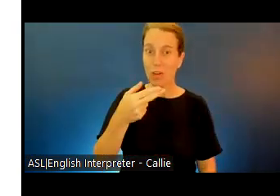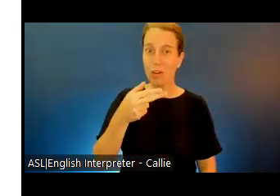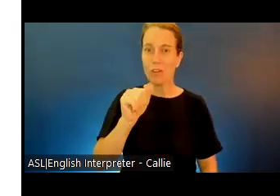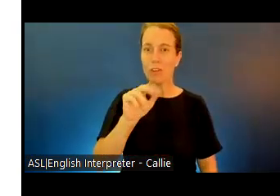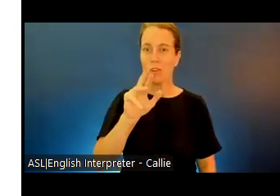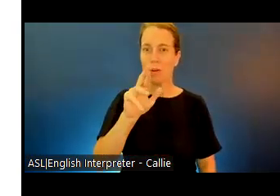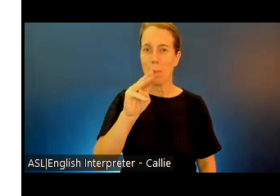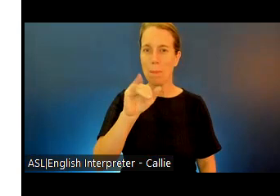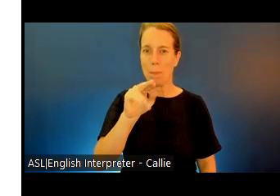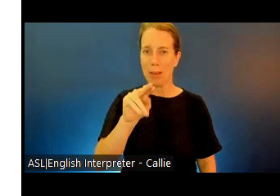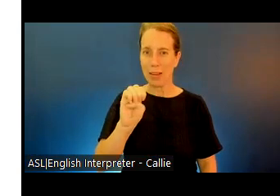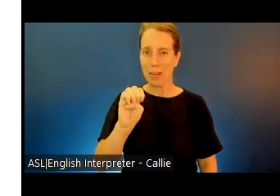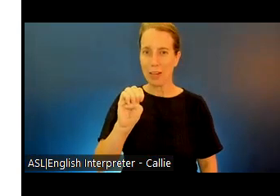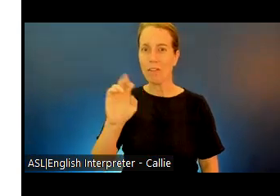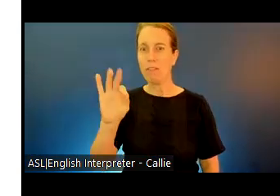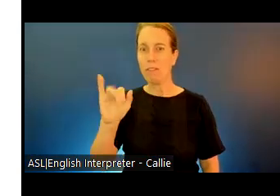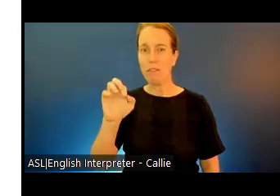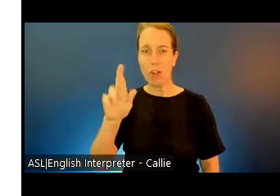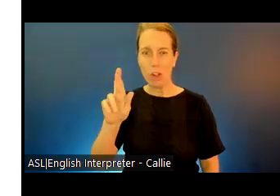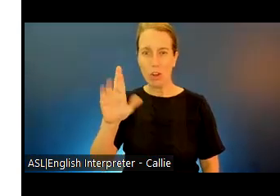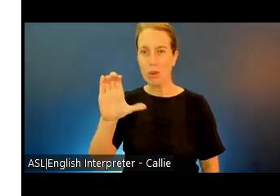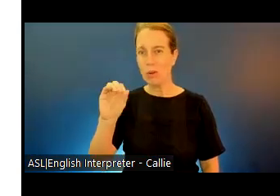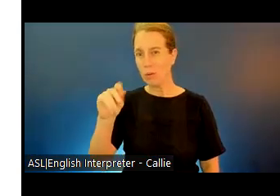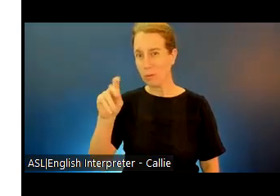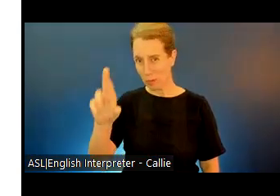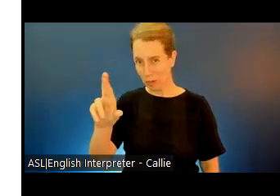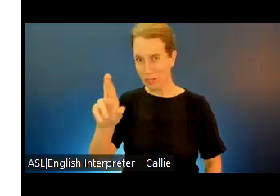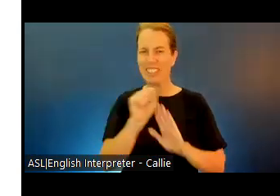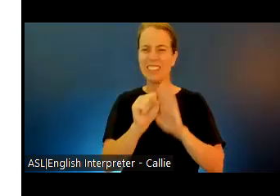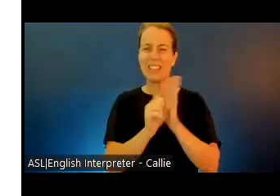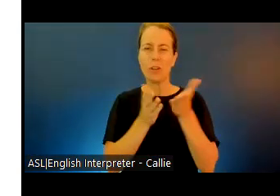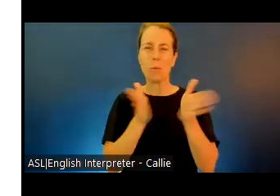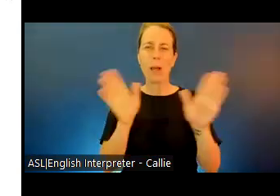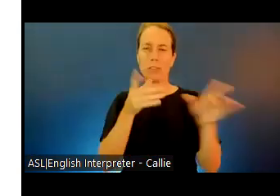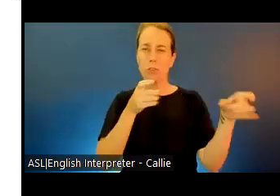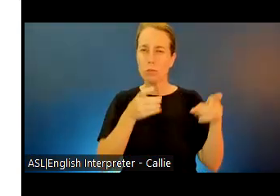for South Carolina AARP. Next slide, please.